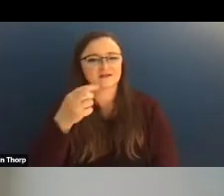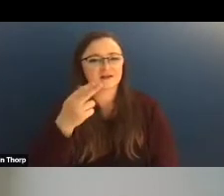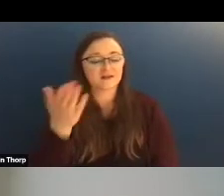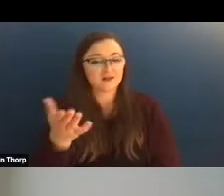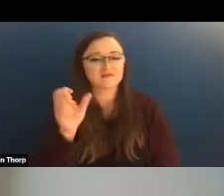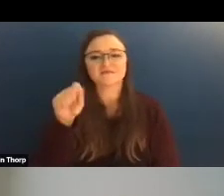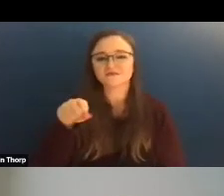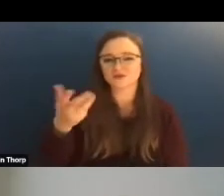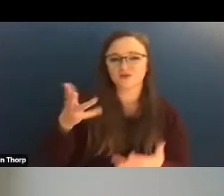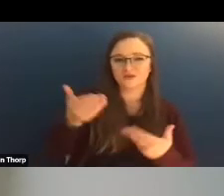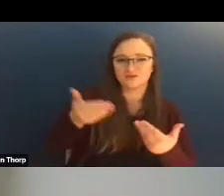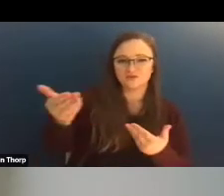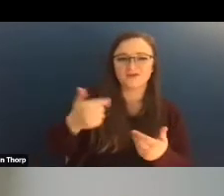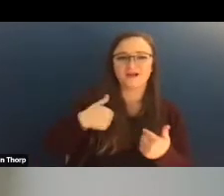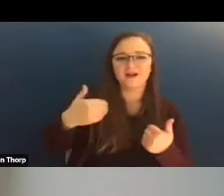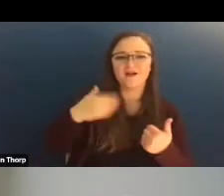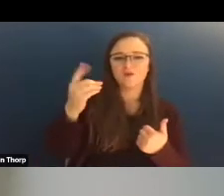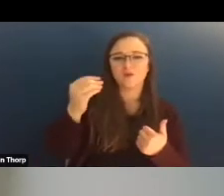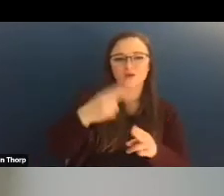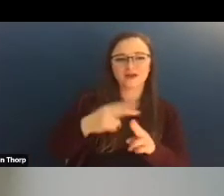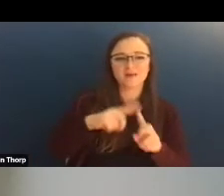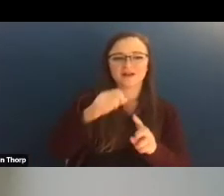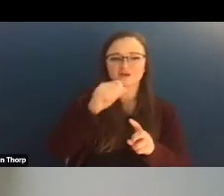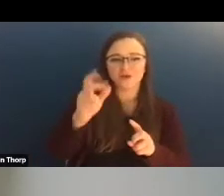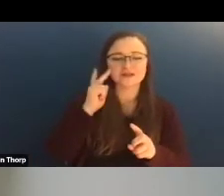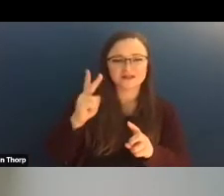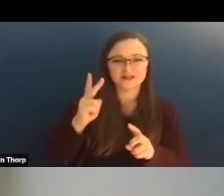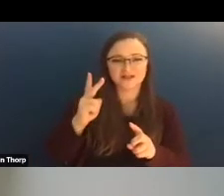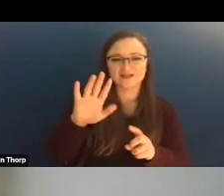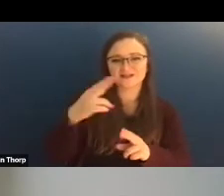but I don't see him here. I just wanted to make sure I'm not missing anyone.